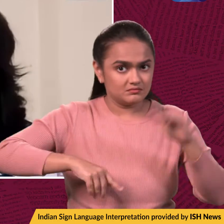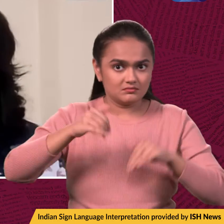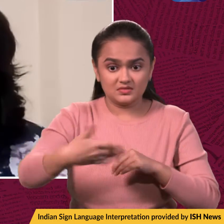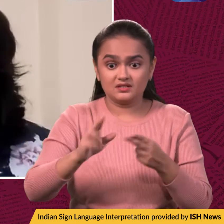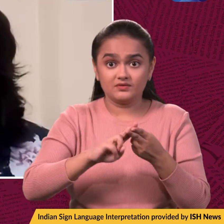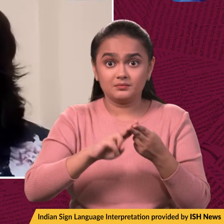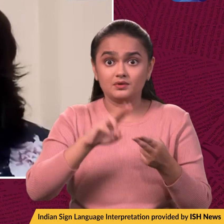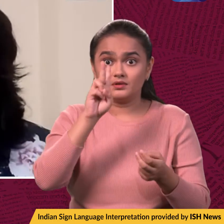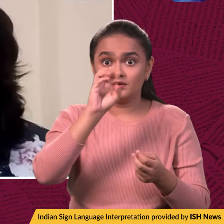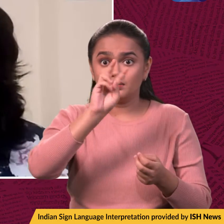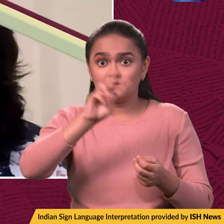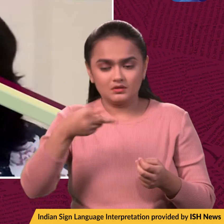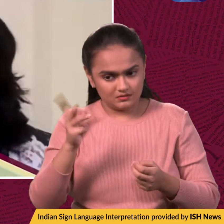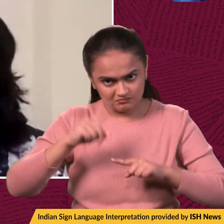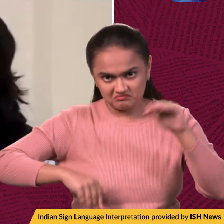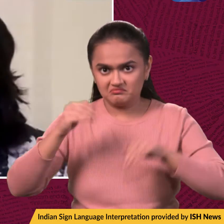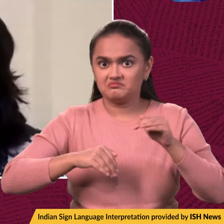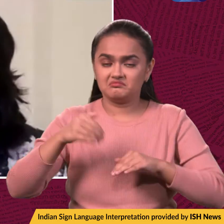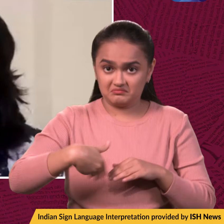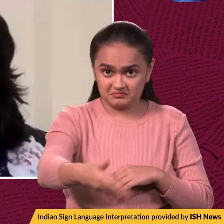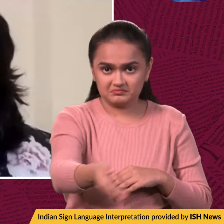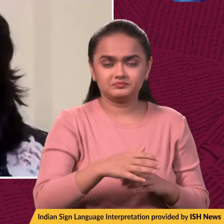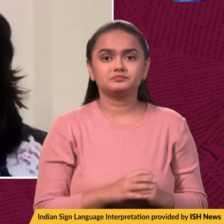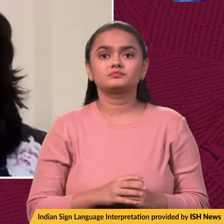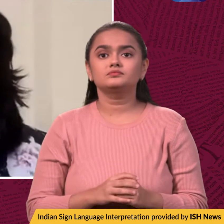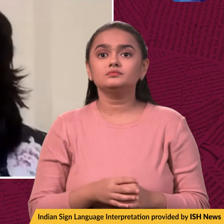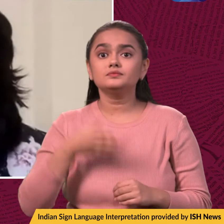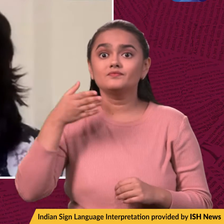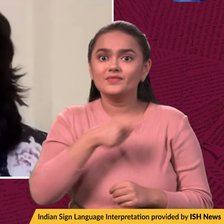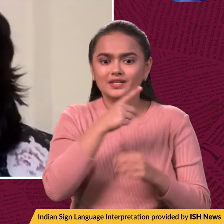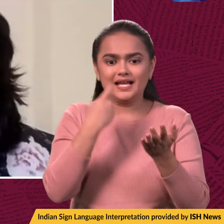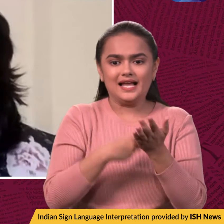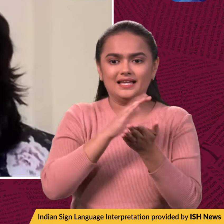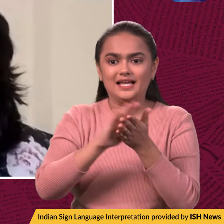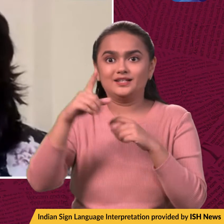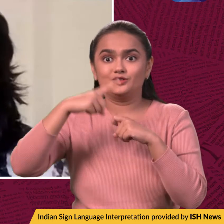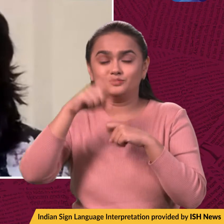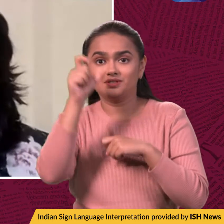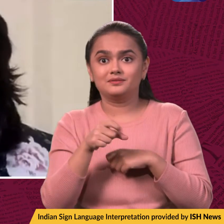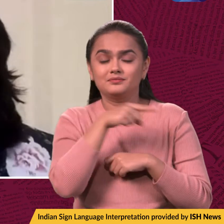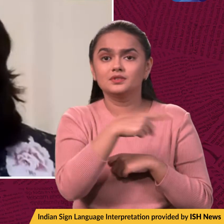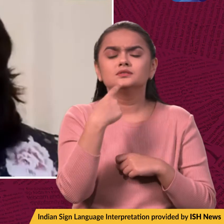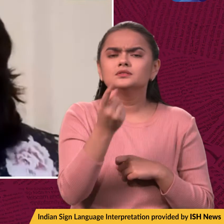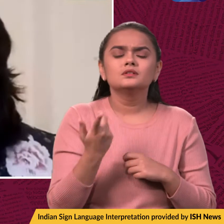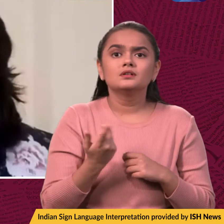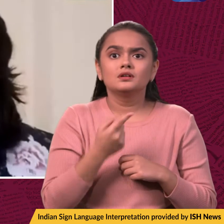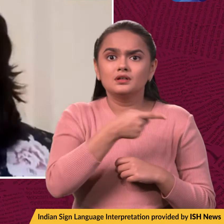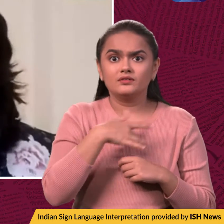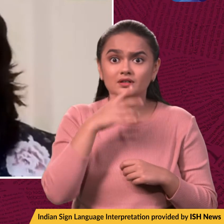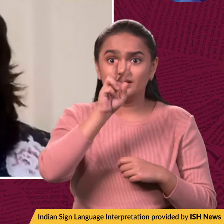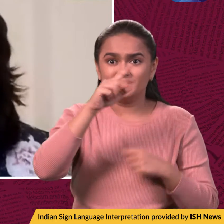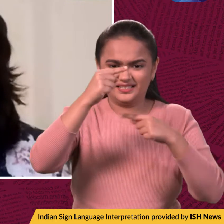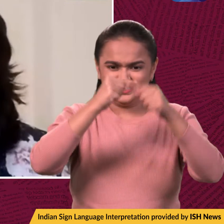in February 2022. Moving on now, Admiral R. Hari Kumar today assumed charge as the